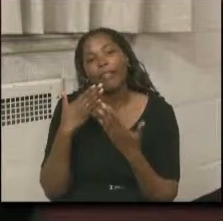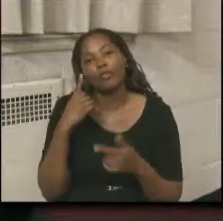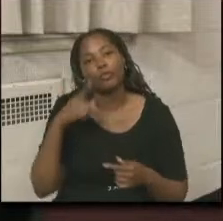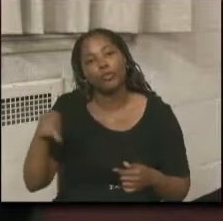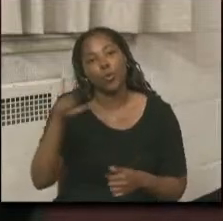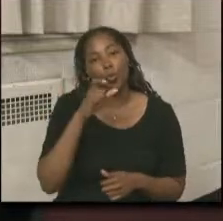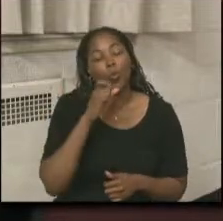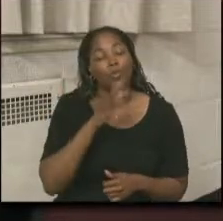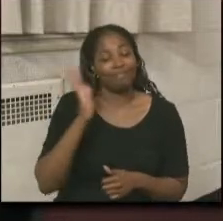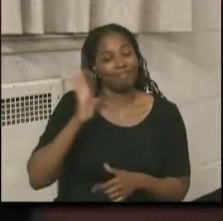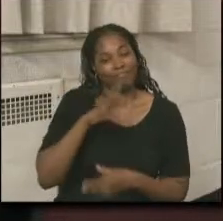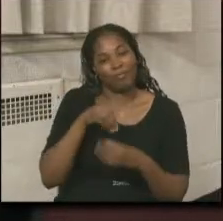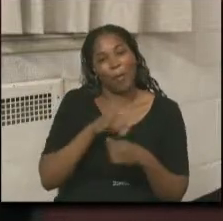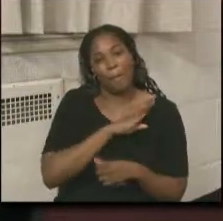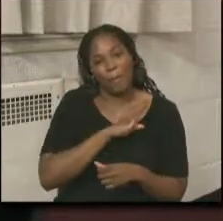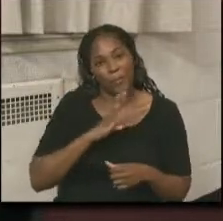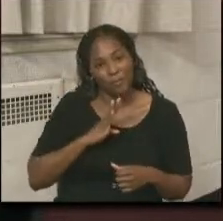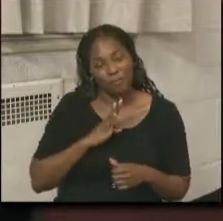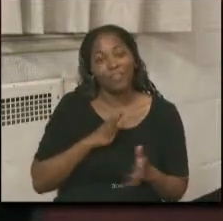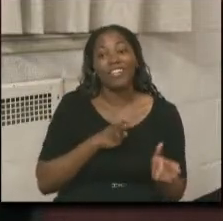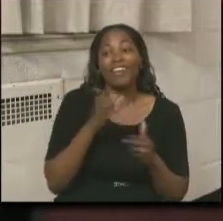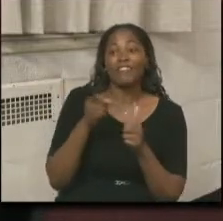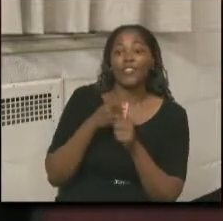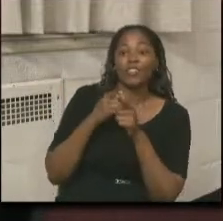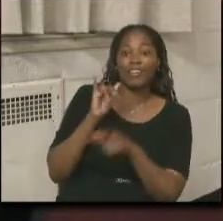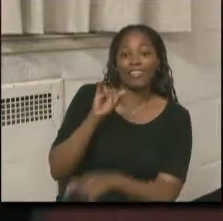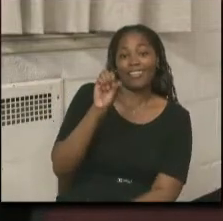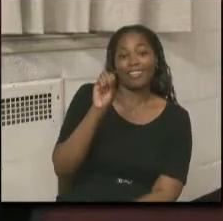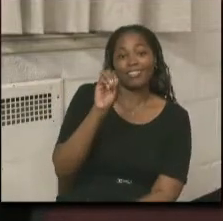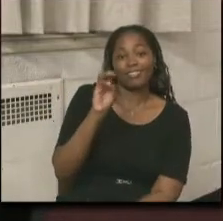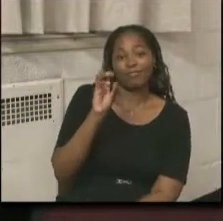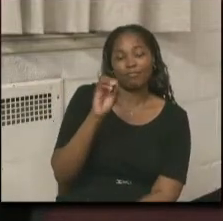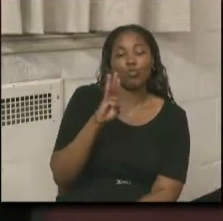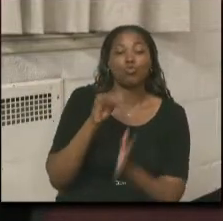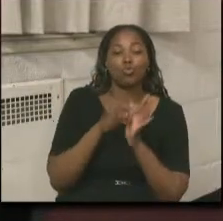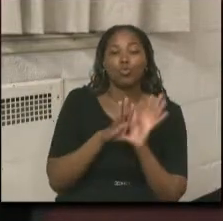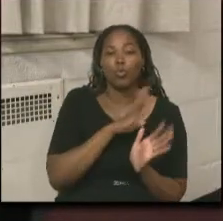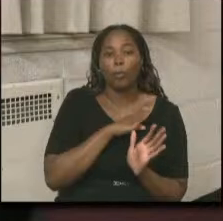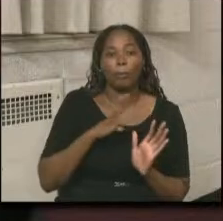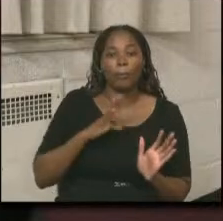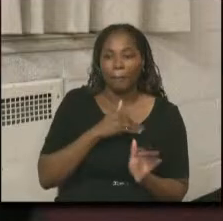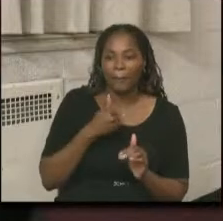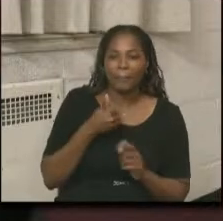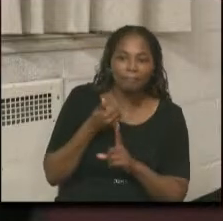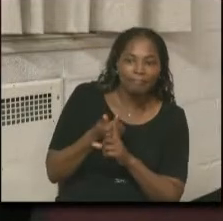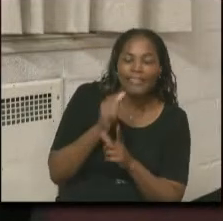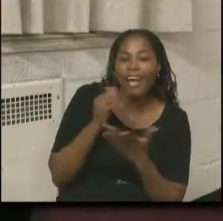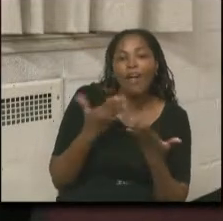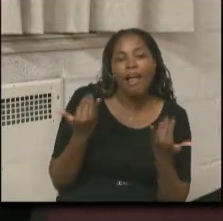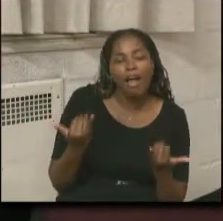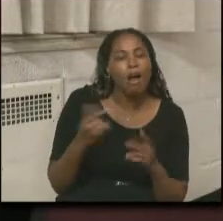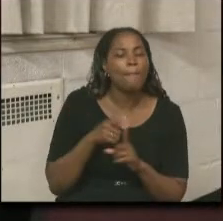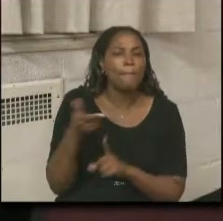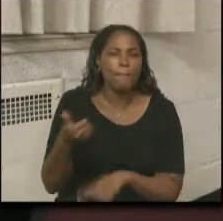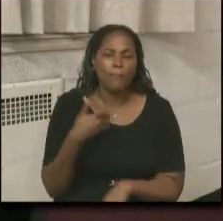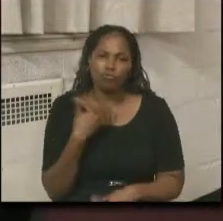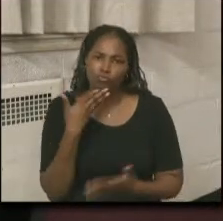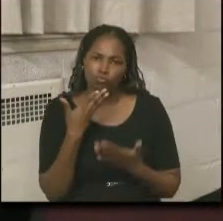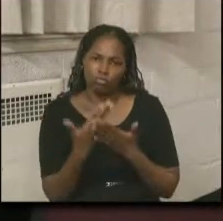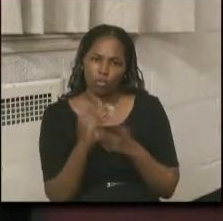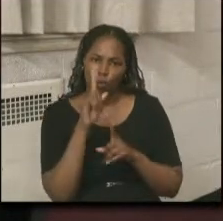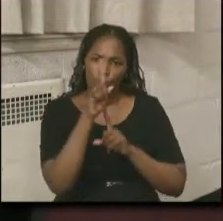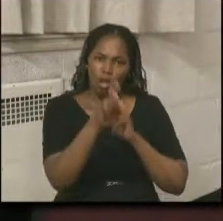First, to our student board member, who's not here right now, but she's always asking thoughtful questions, taking her